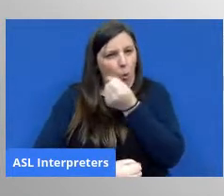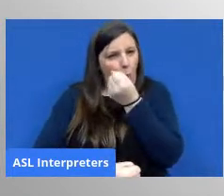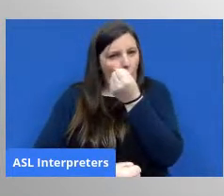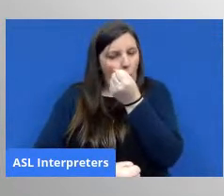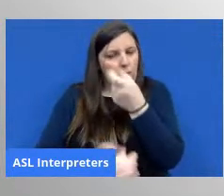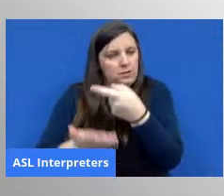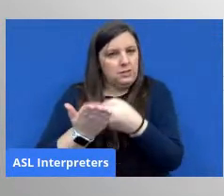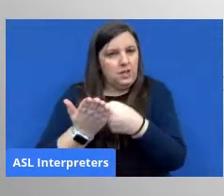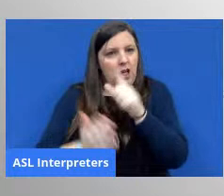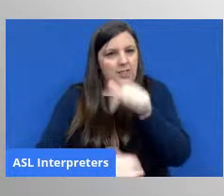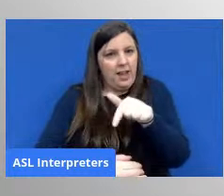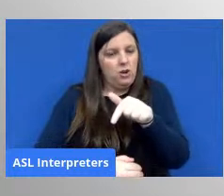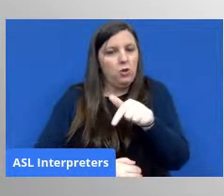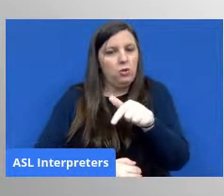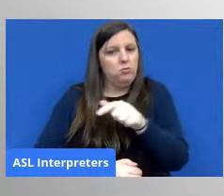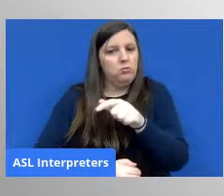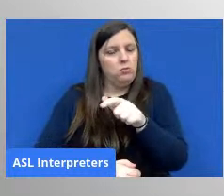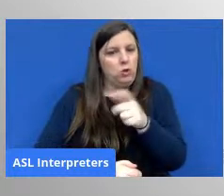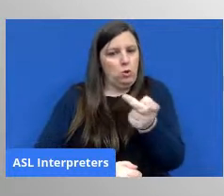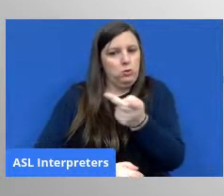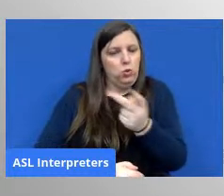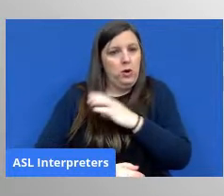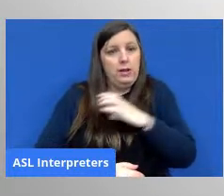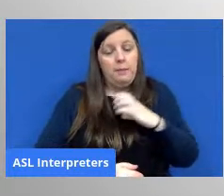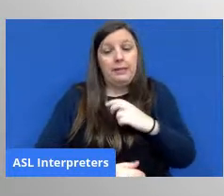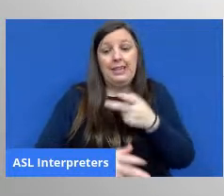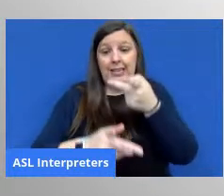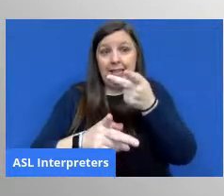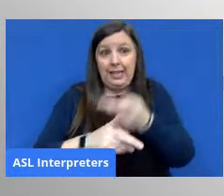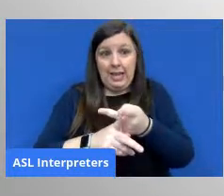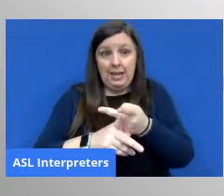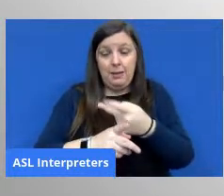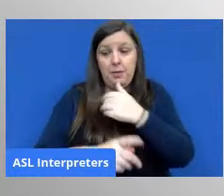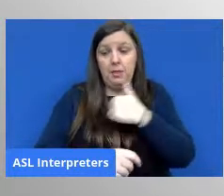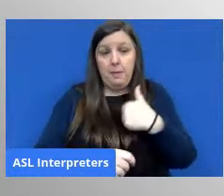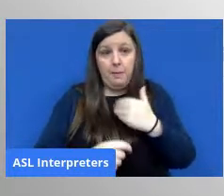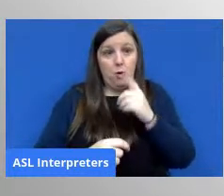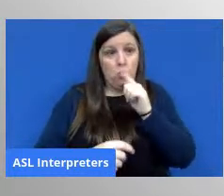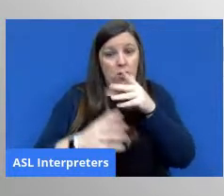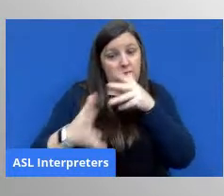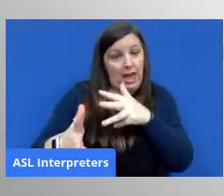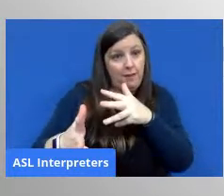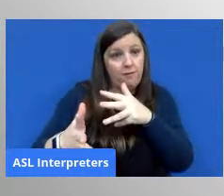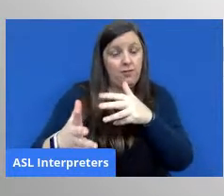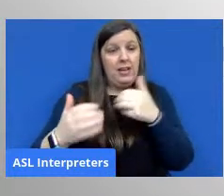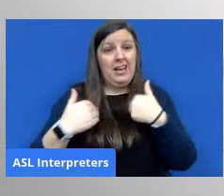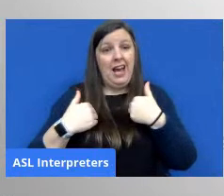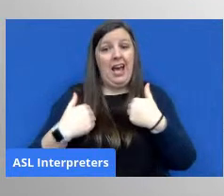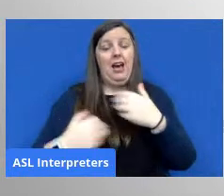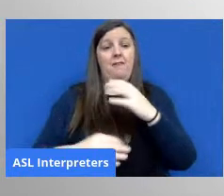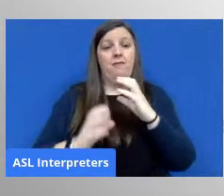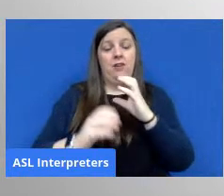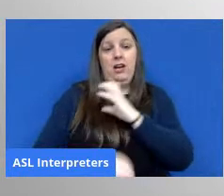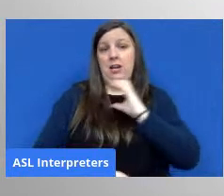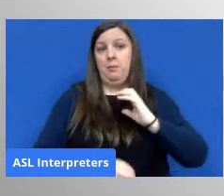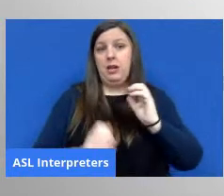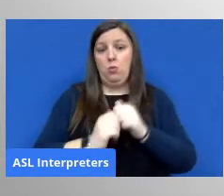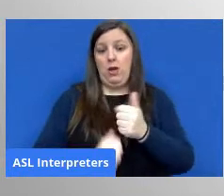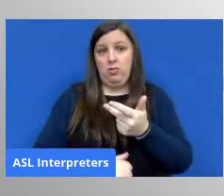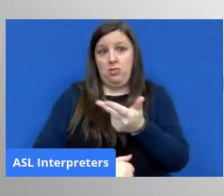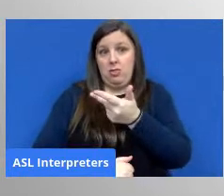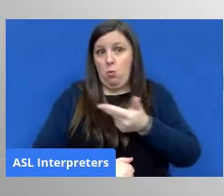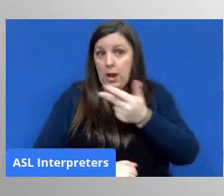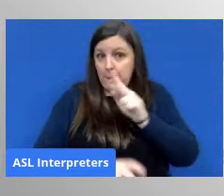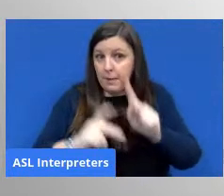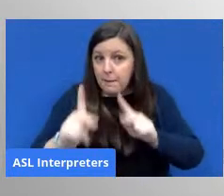the remaining members and just sort of have a committee of 3. I think when I looked over it and like did some updates,